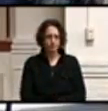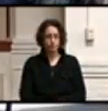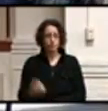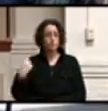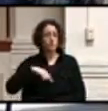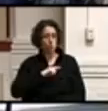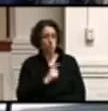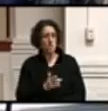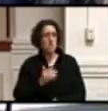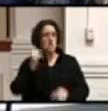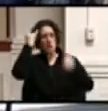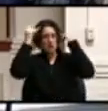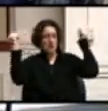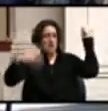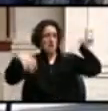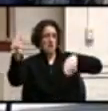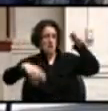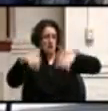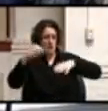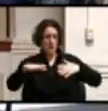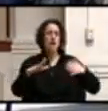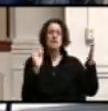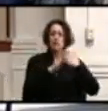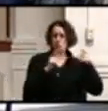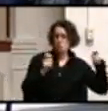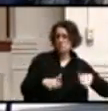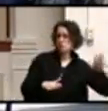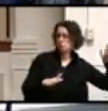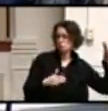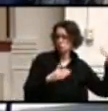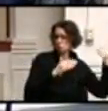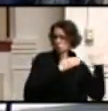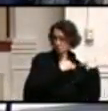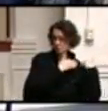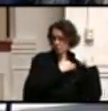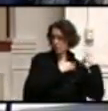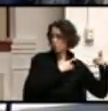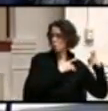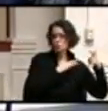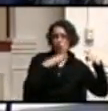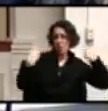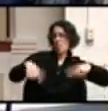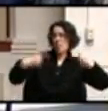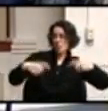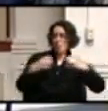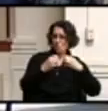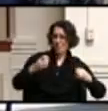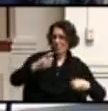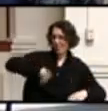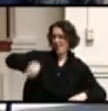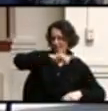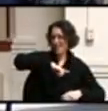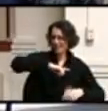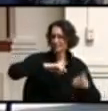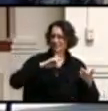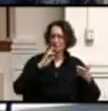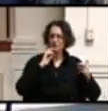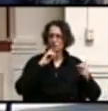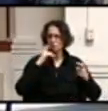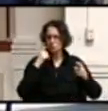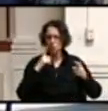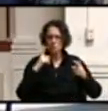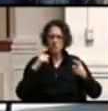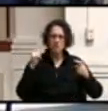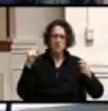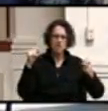suggestions in a way that creates that healthy tension so that we can arrive at something that actually makes sense. So I was, having been part of